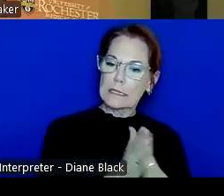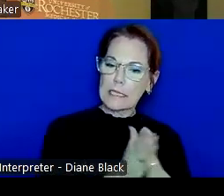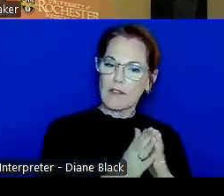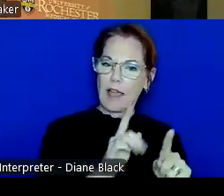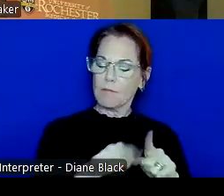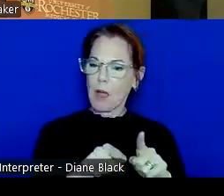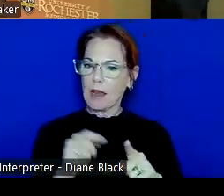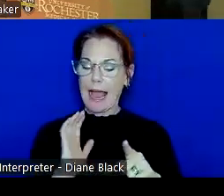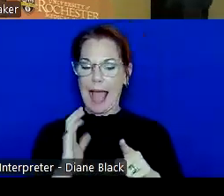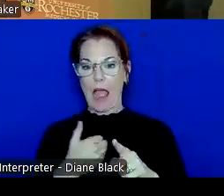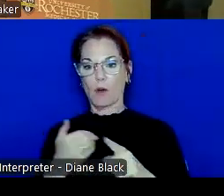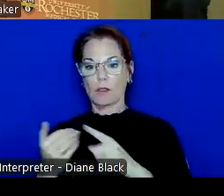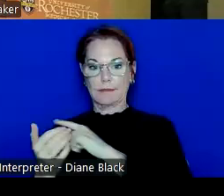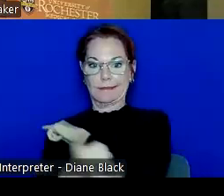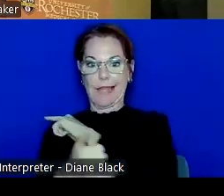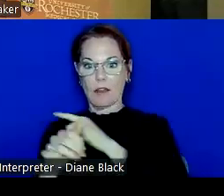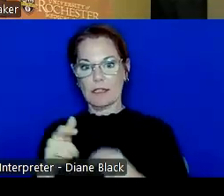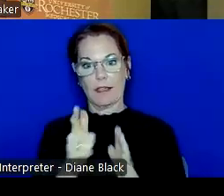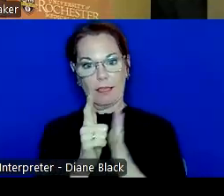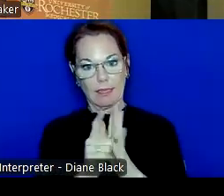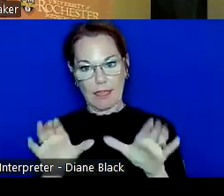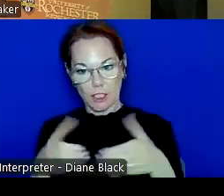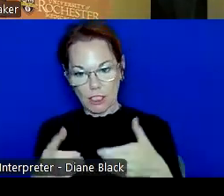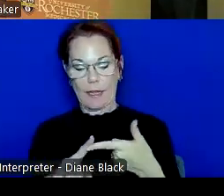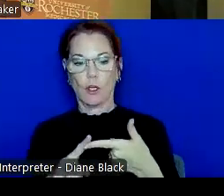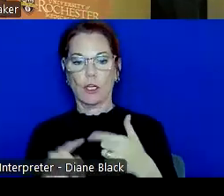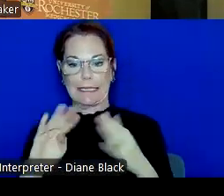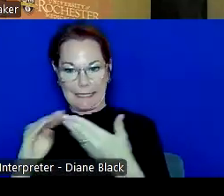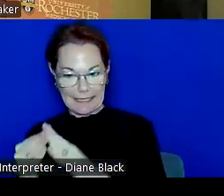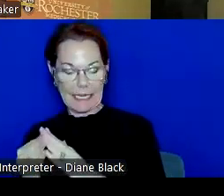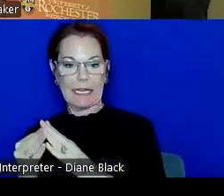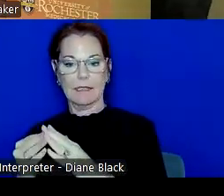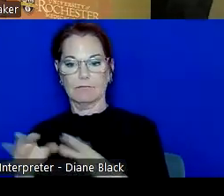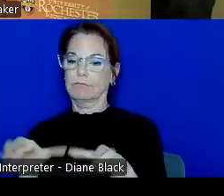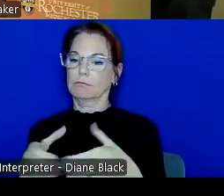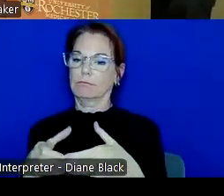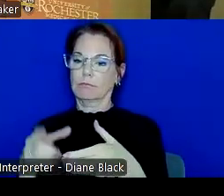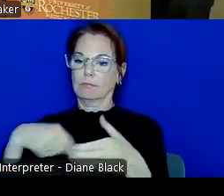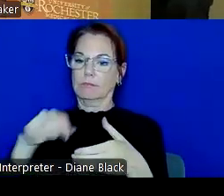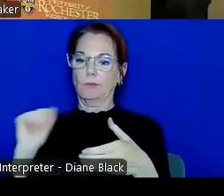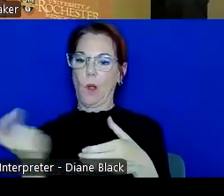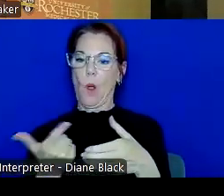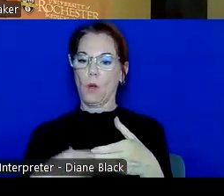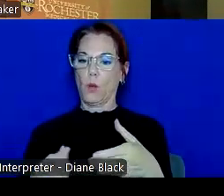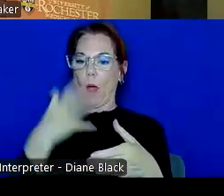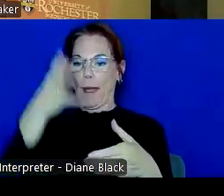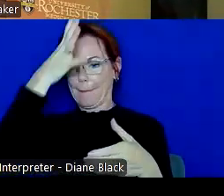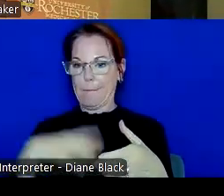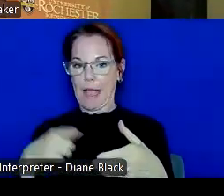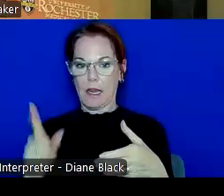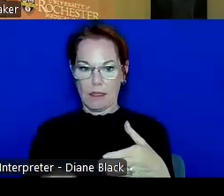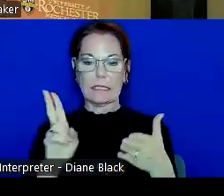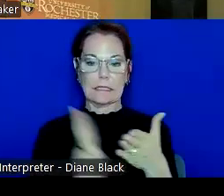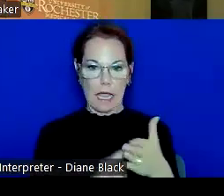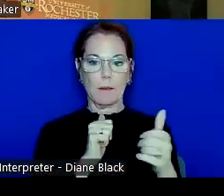member of our county legislature and city and our towns, a group of white men, to sign on and actually pass into law on county-owned